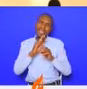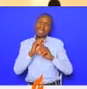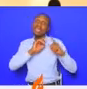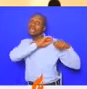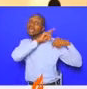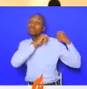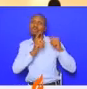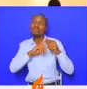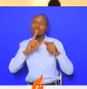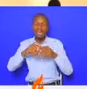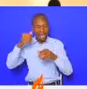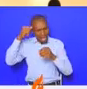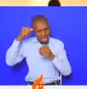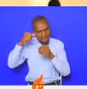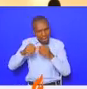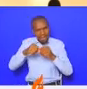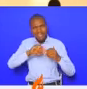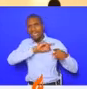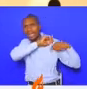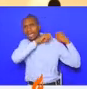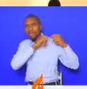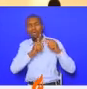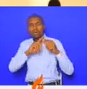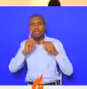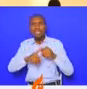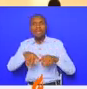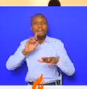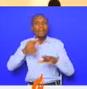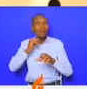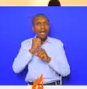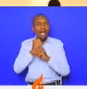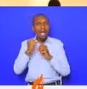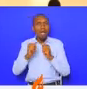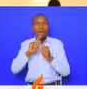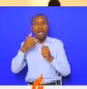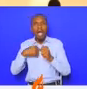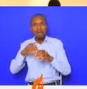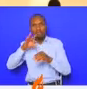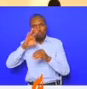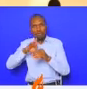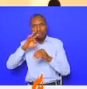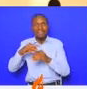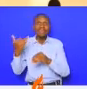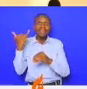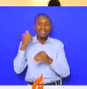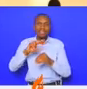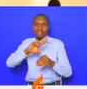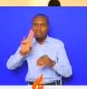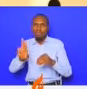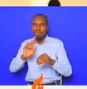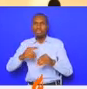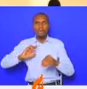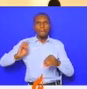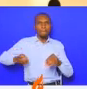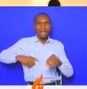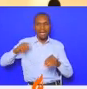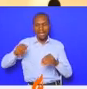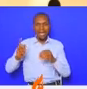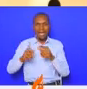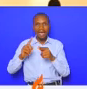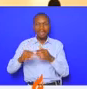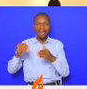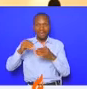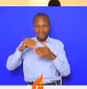I remind you, history will judge us harshly. For those ones who voted yesterday using their stomachs, Mr.